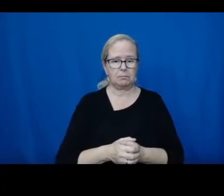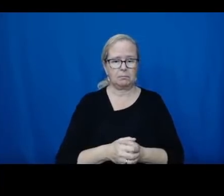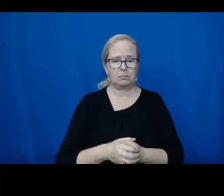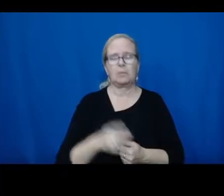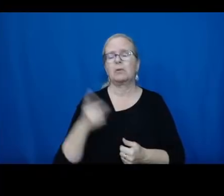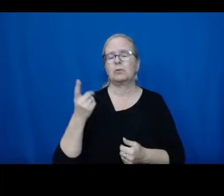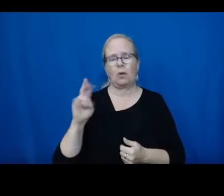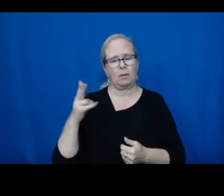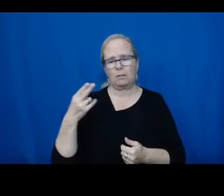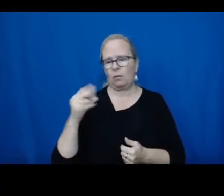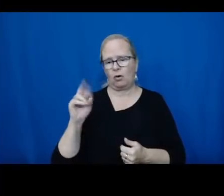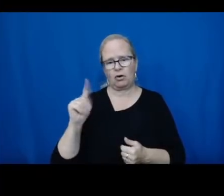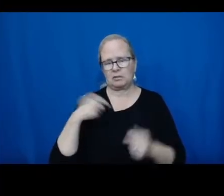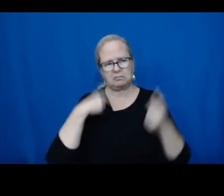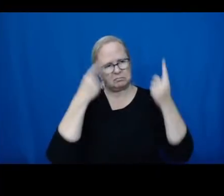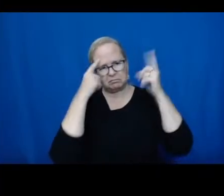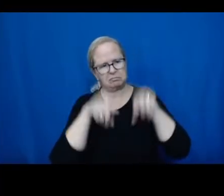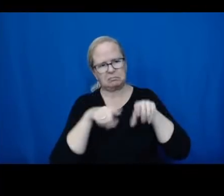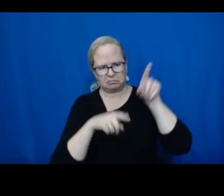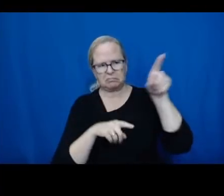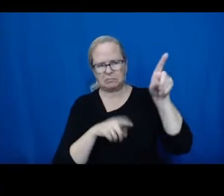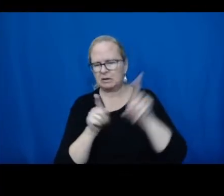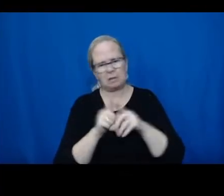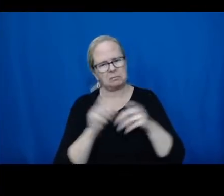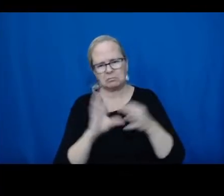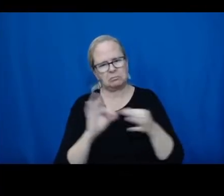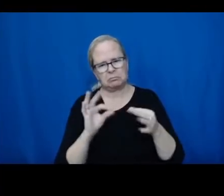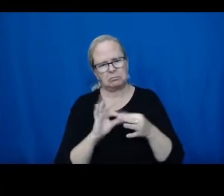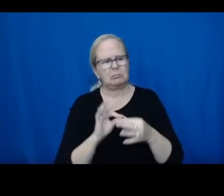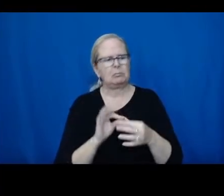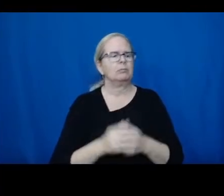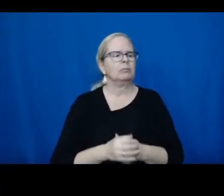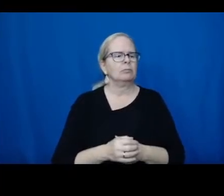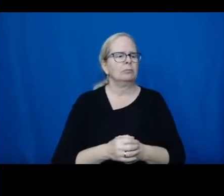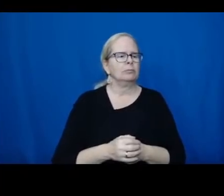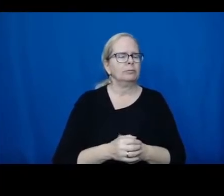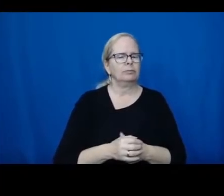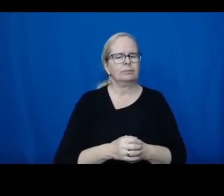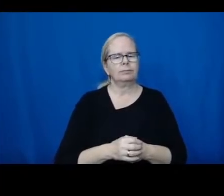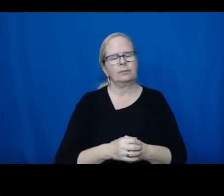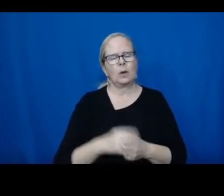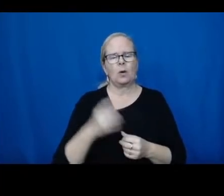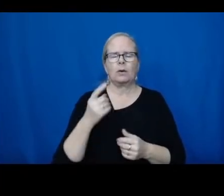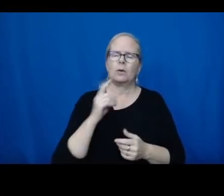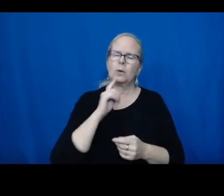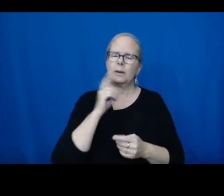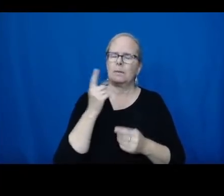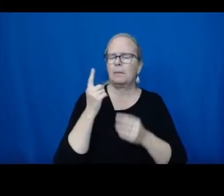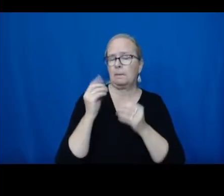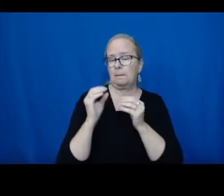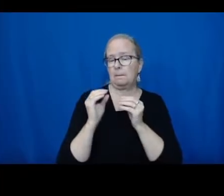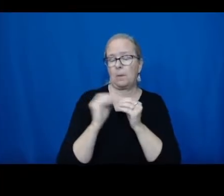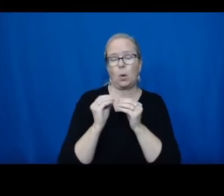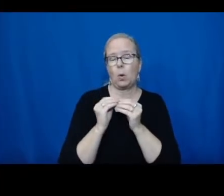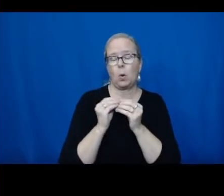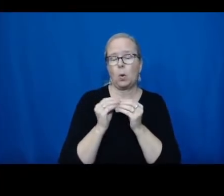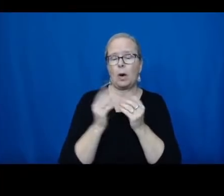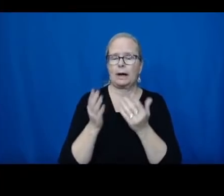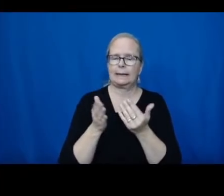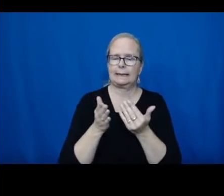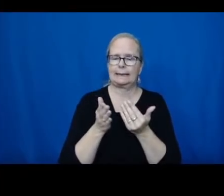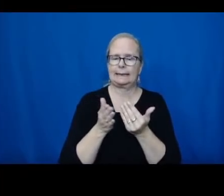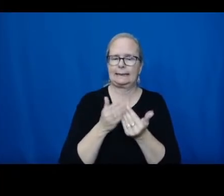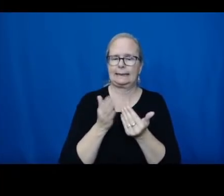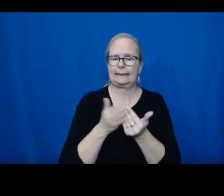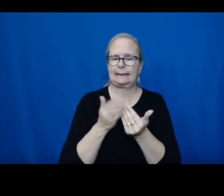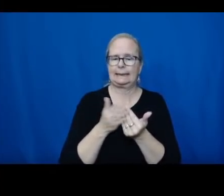that has in our far western provinces has still not yet been acted is masking on young kids, masking in schools,